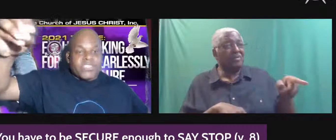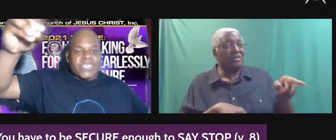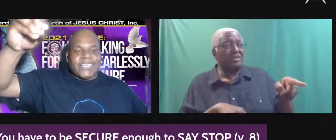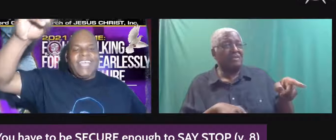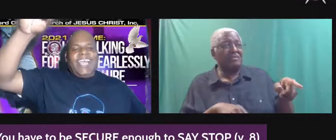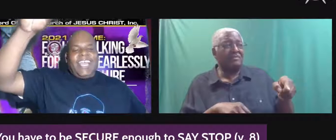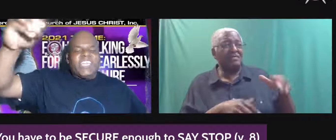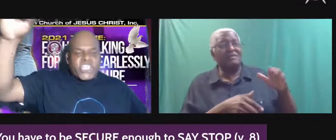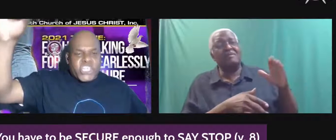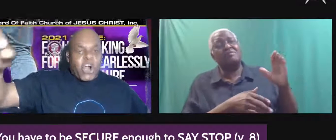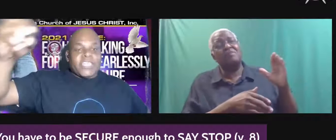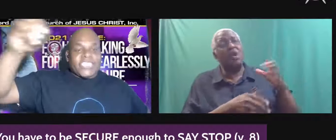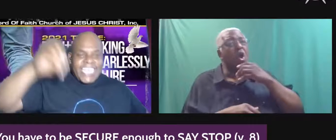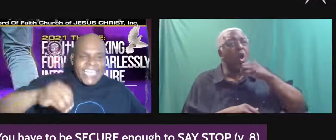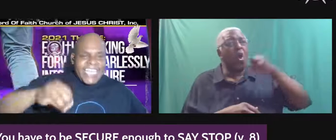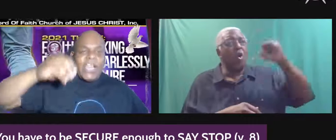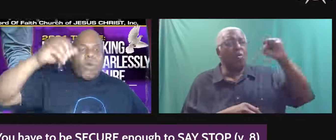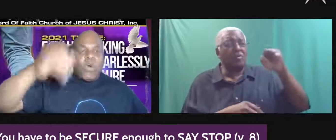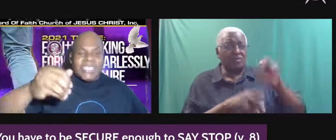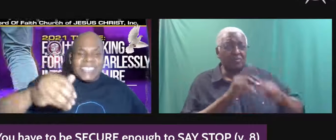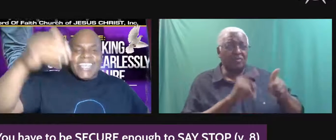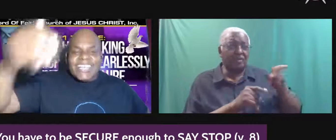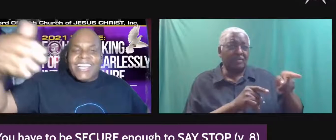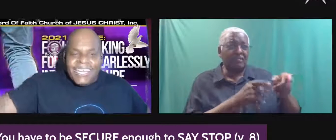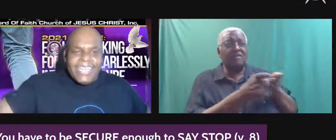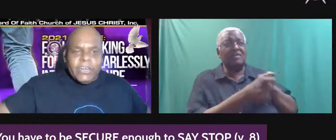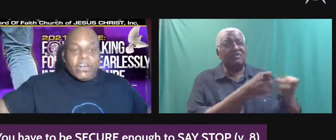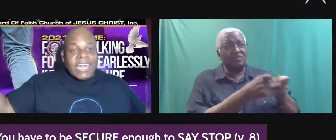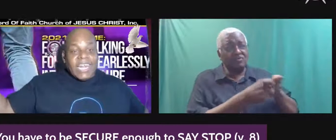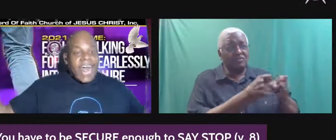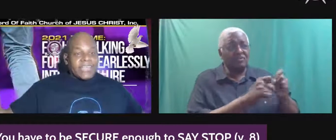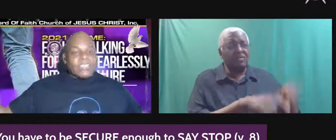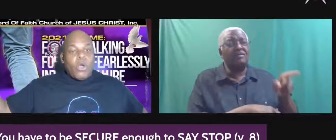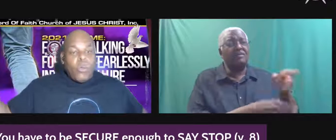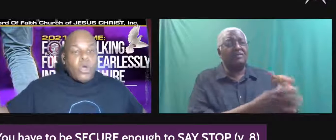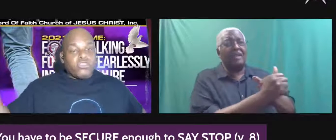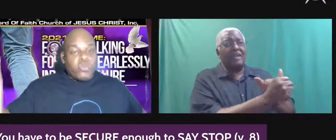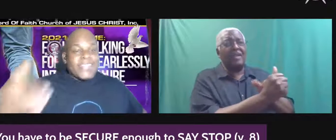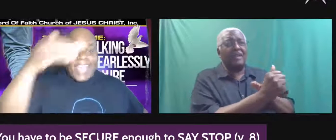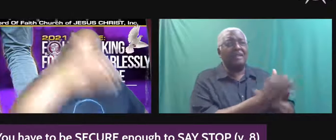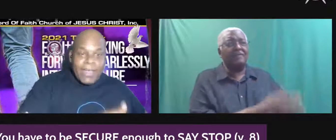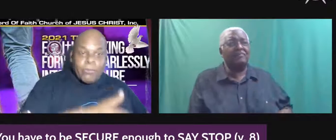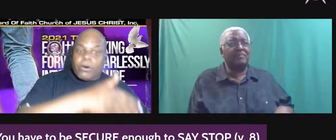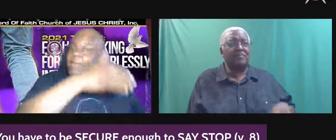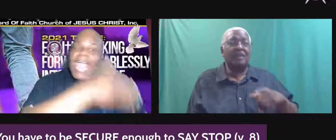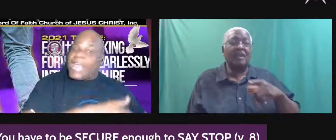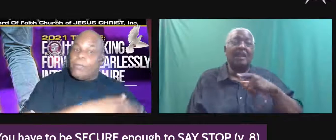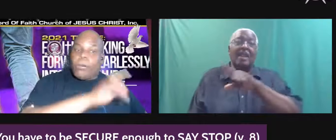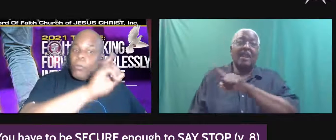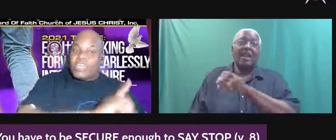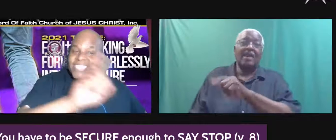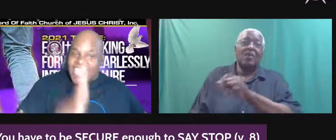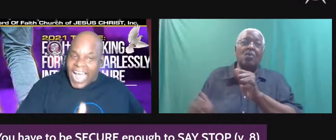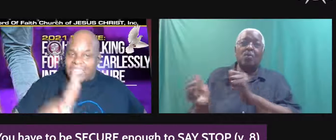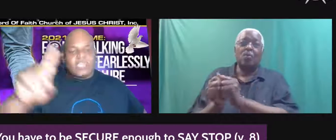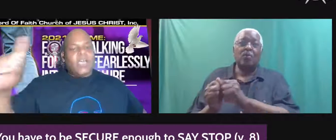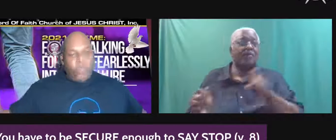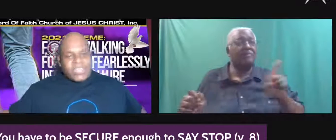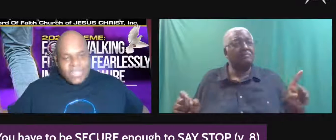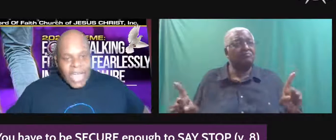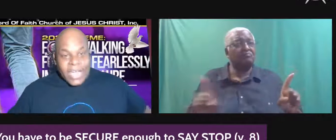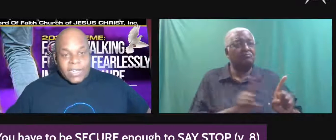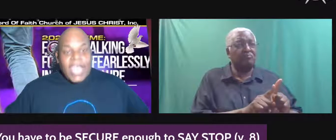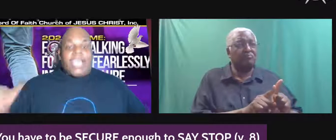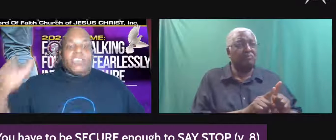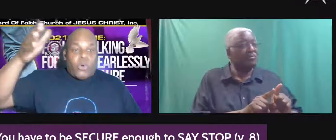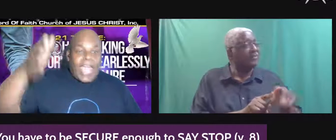the person in charge. He was the leader. Lot was with Abram. Abram was not